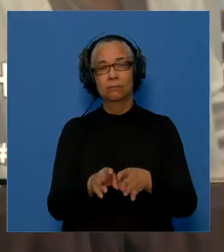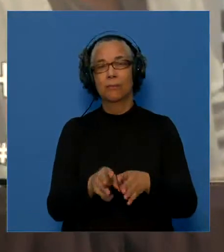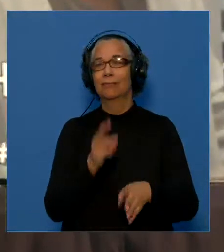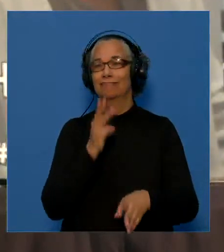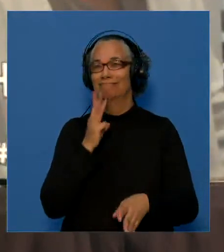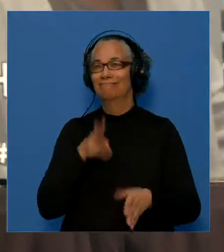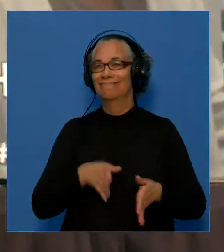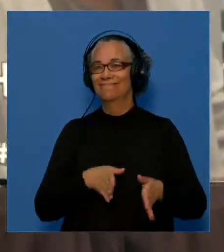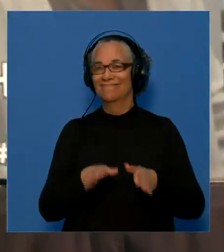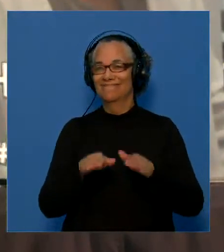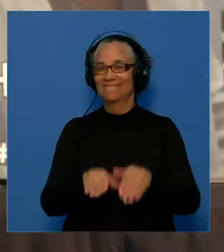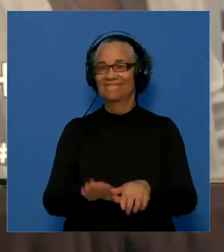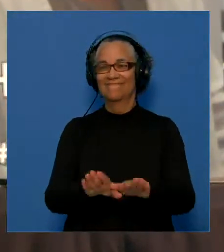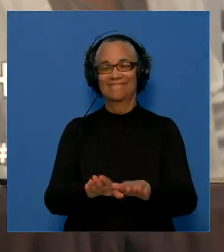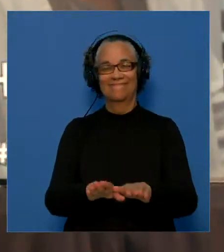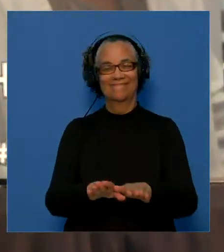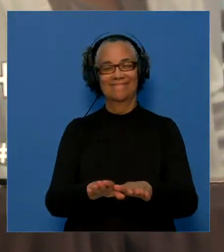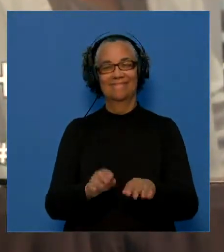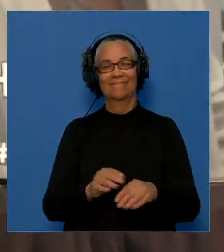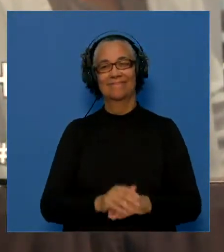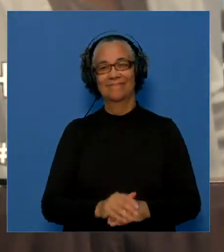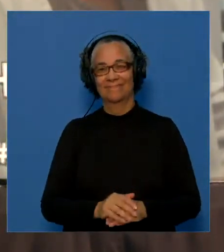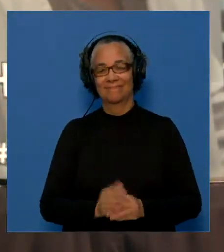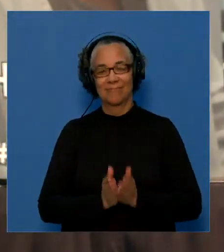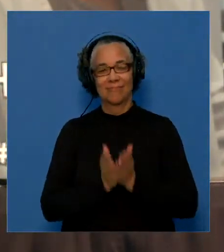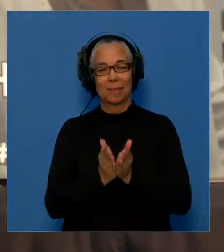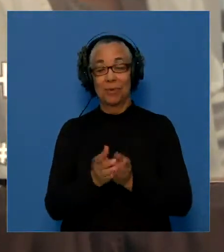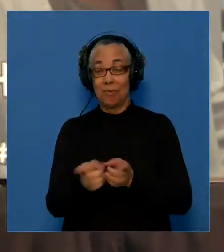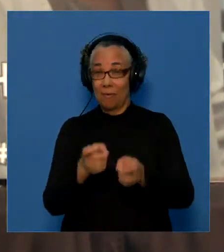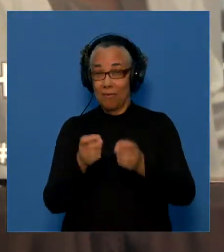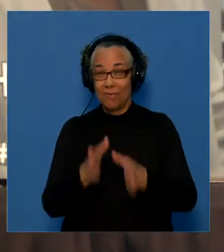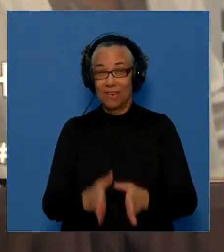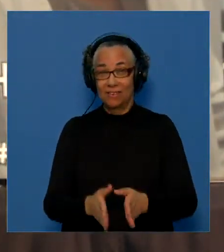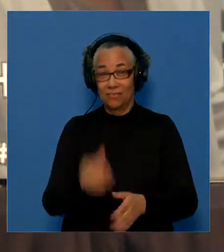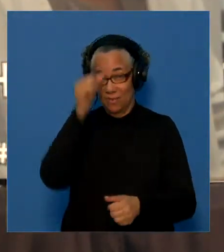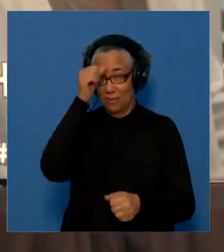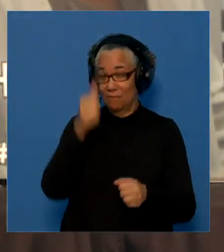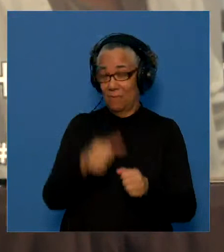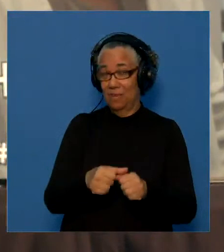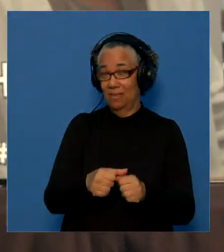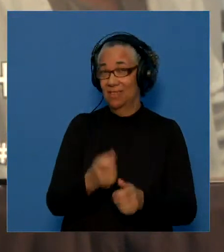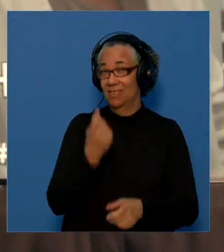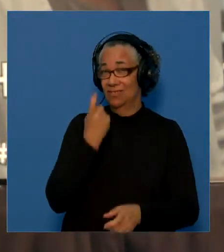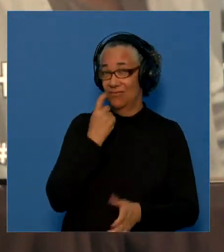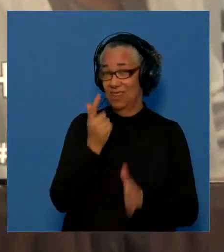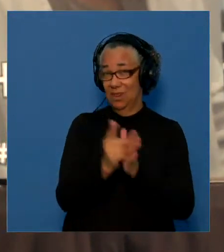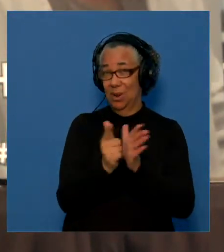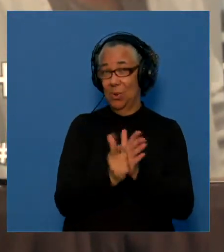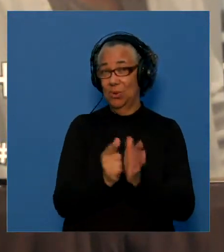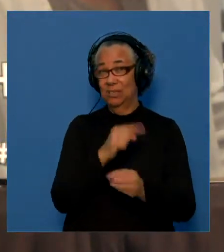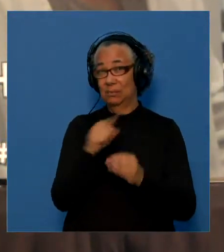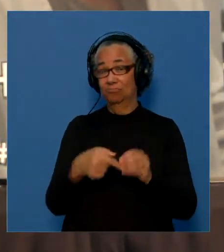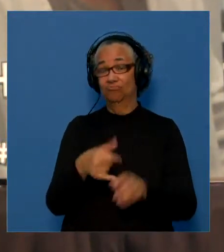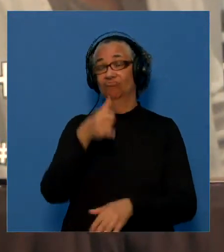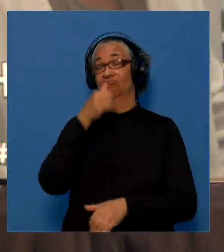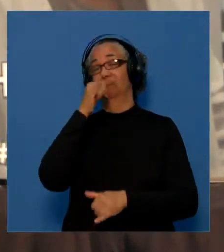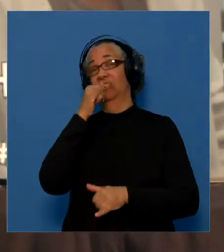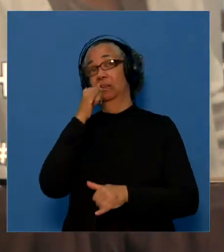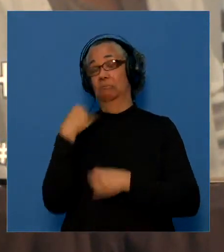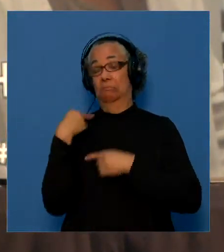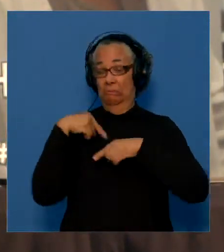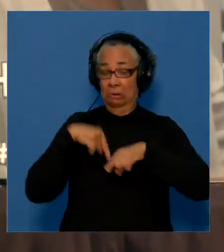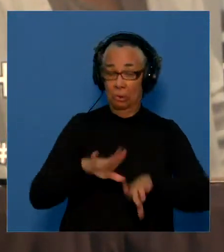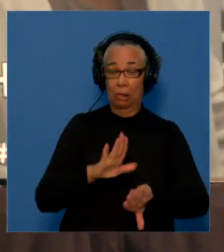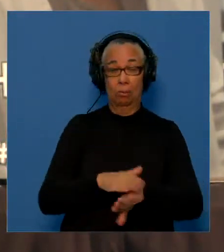regulations. Boat operators are reminded of the updated laws regarding drink driving on the water, and